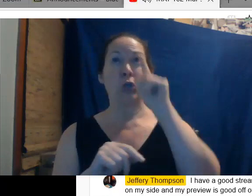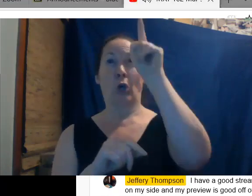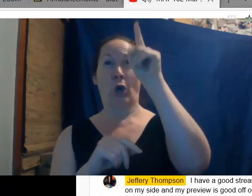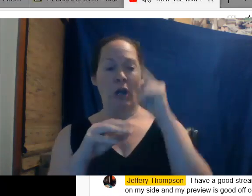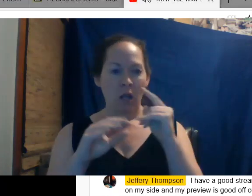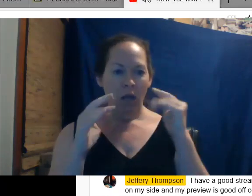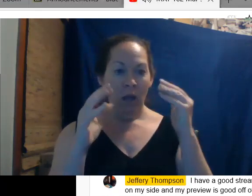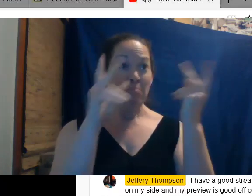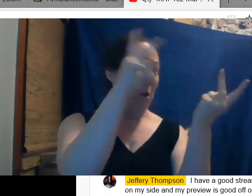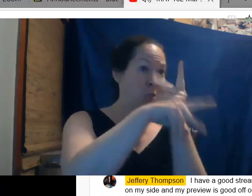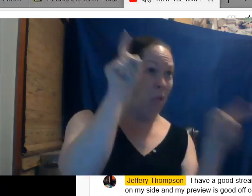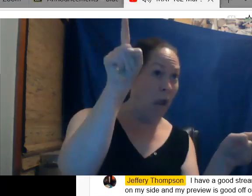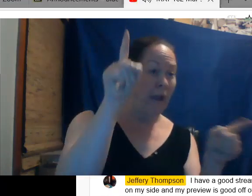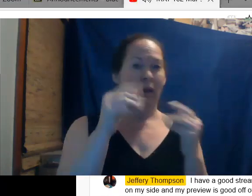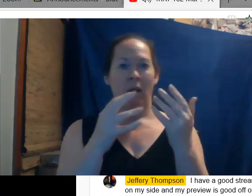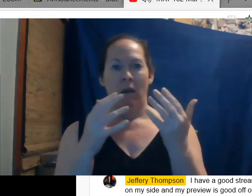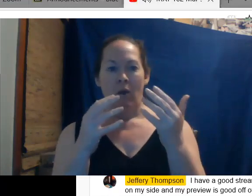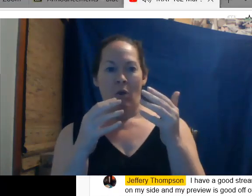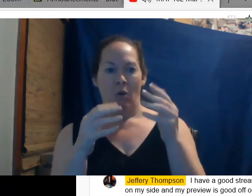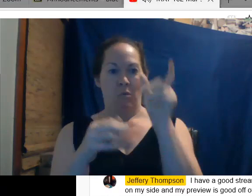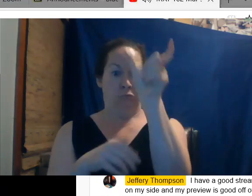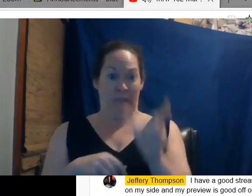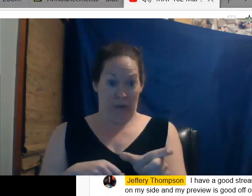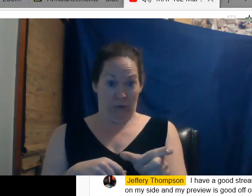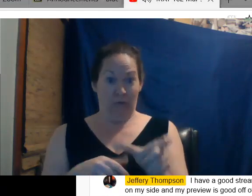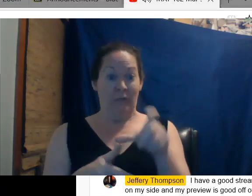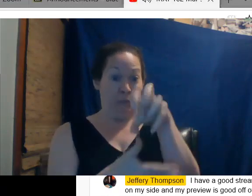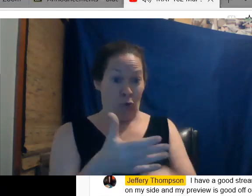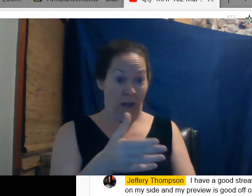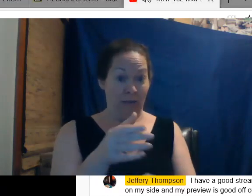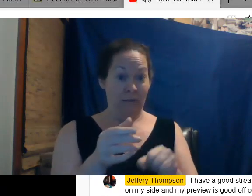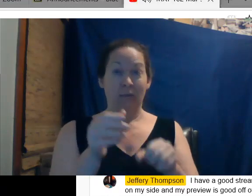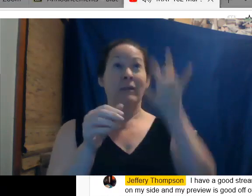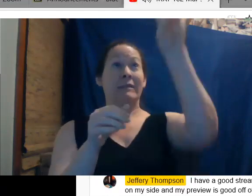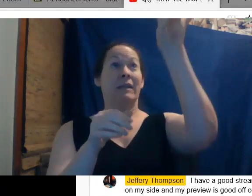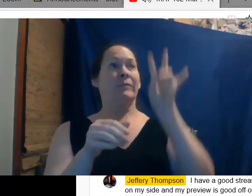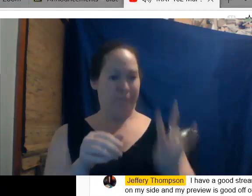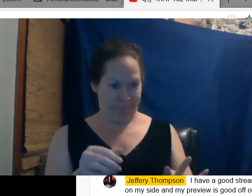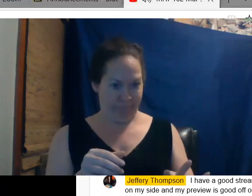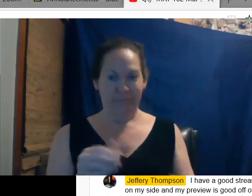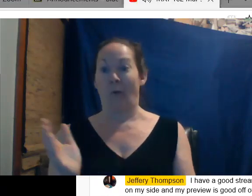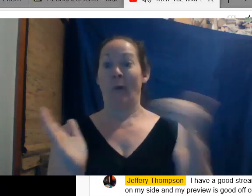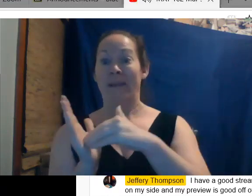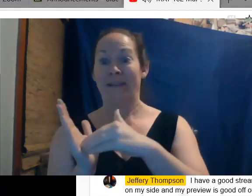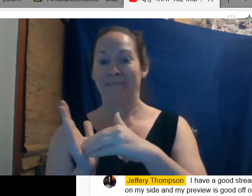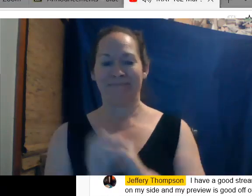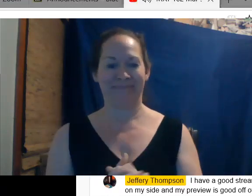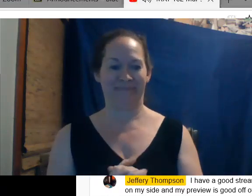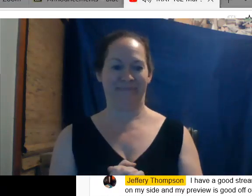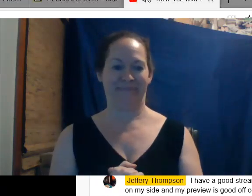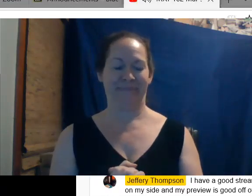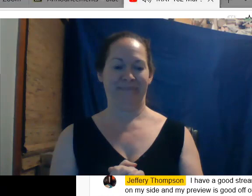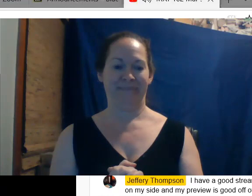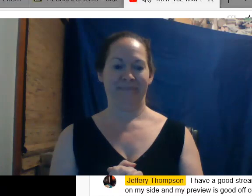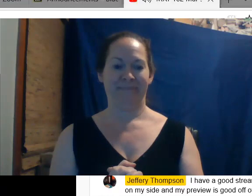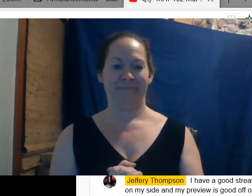I multiplied. I wrote this result below. I subtracted. I pulled down the next term, and I repeated. I looked at my new